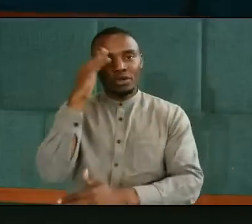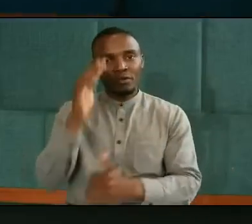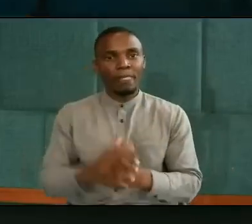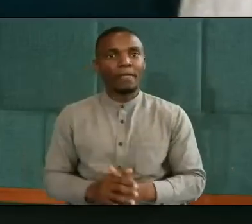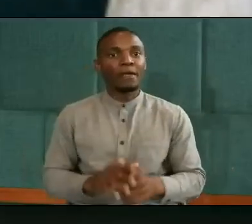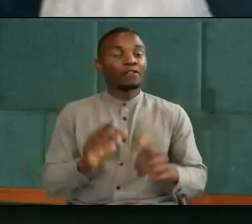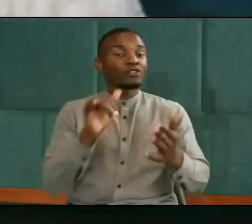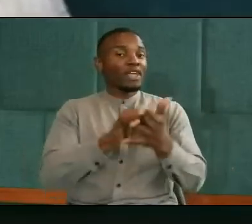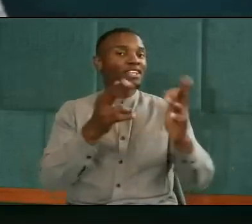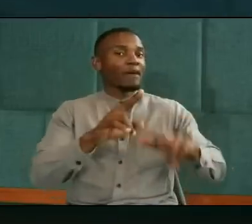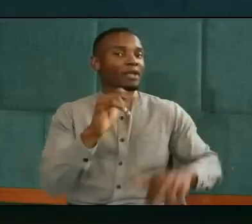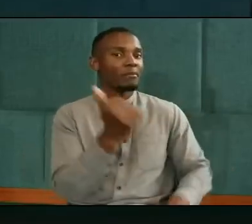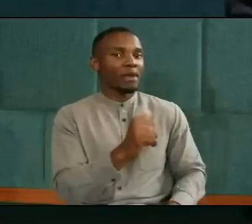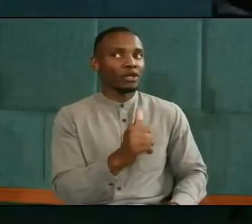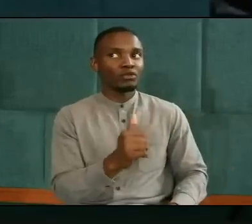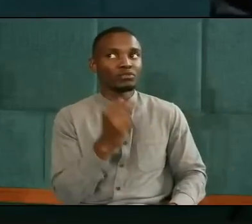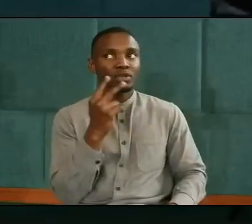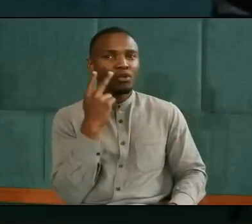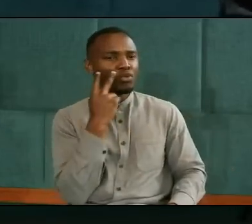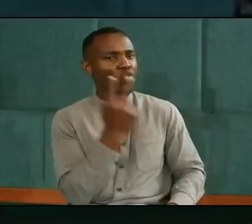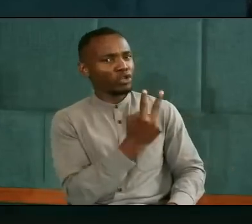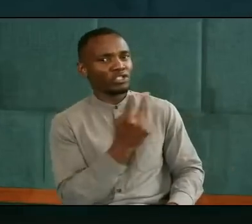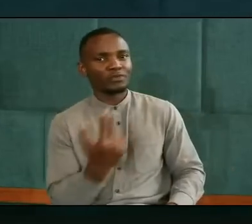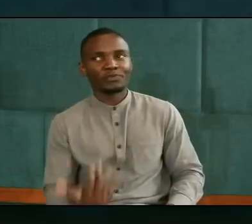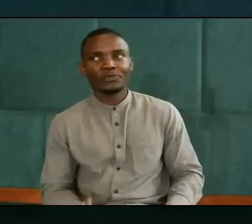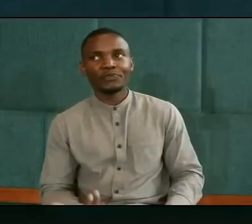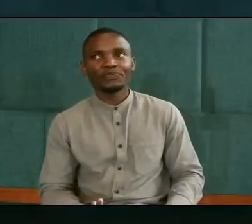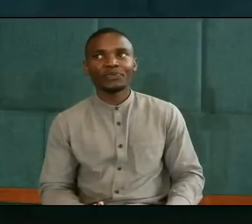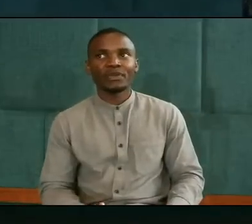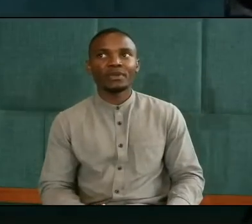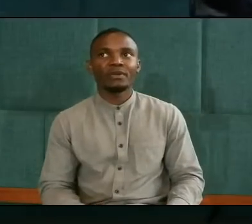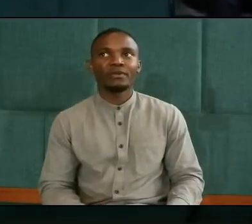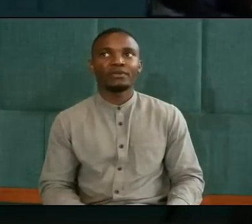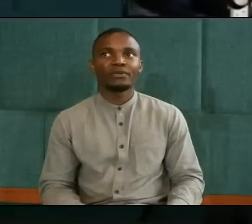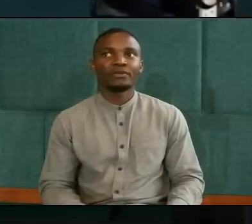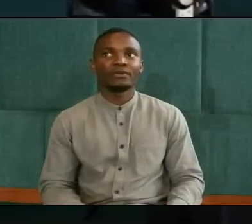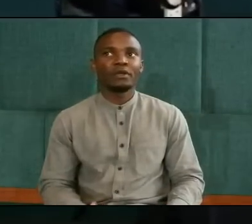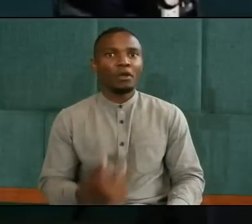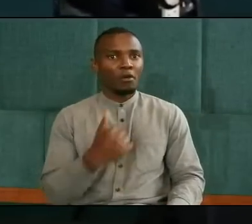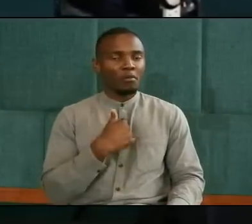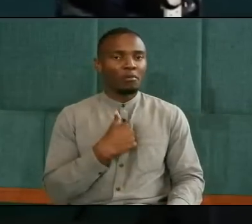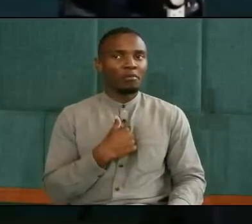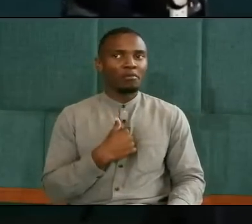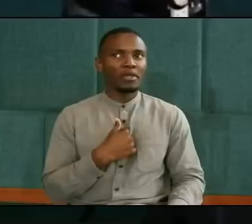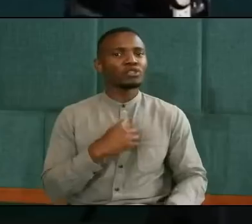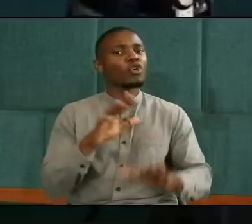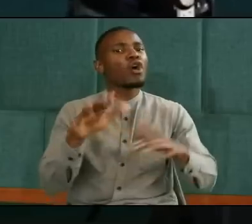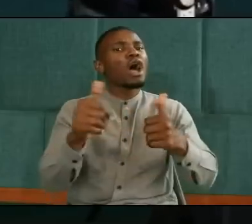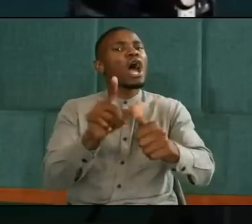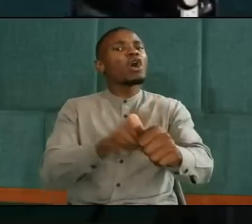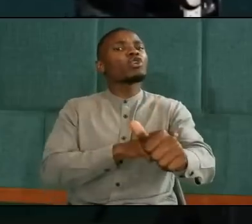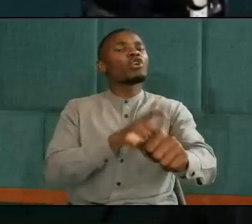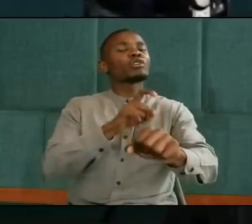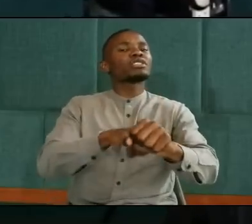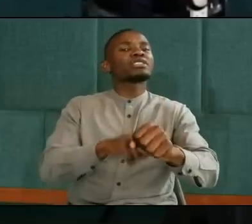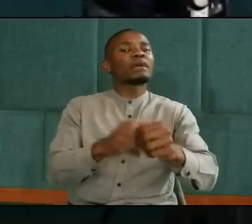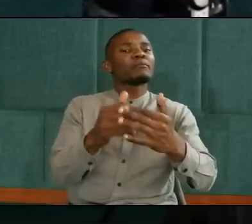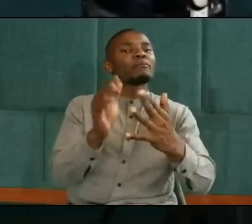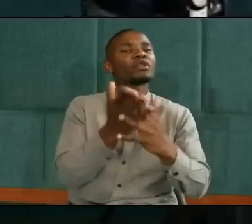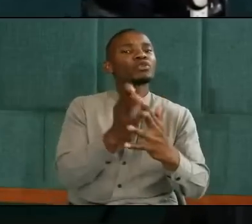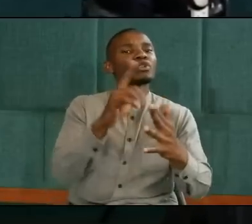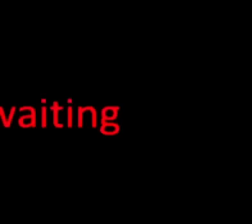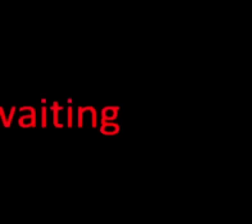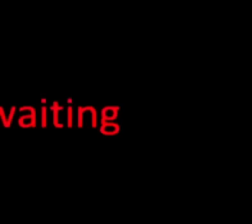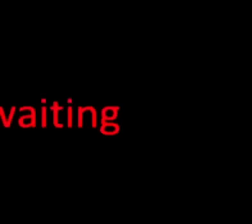Watch it, preacher. Watch it. I'm going somewhere. So I have calculated, how long is this pause between sign 4 and